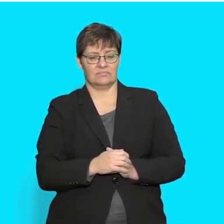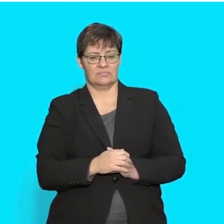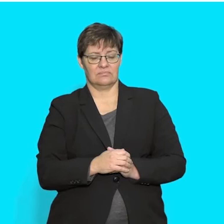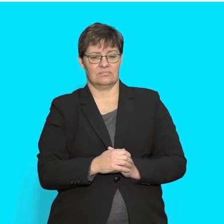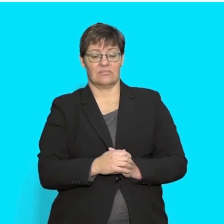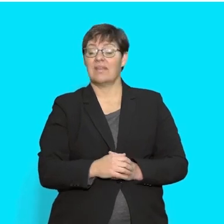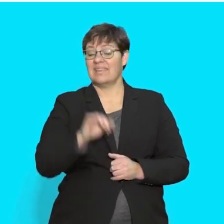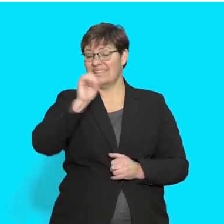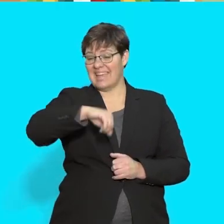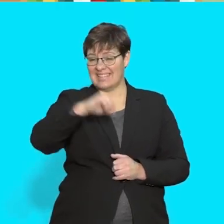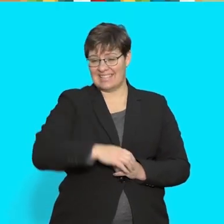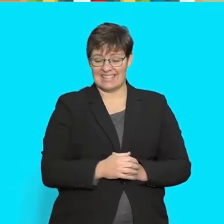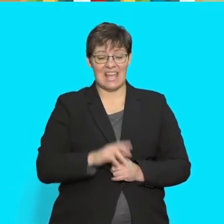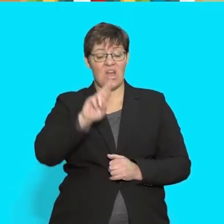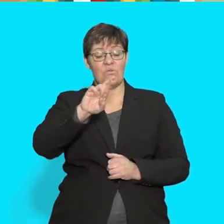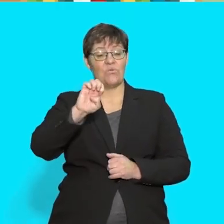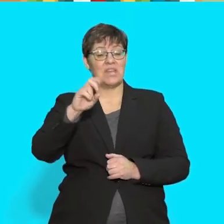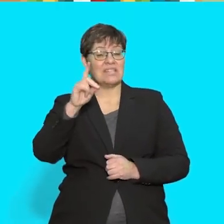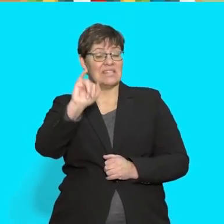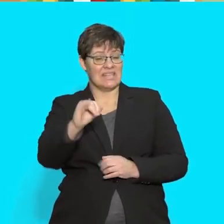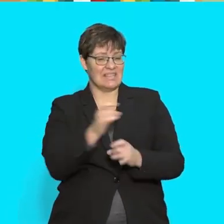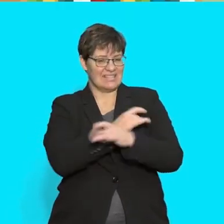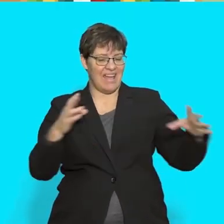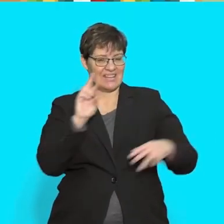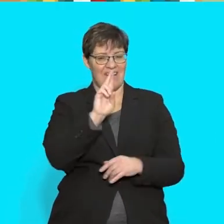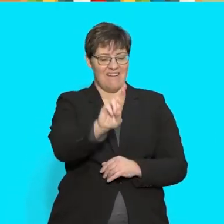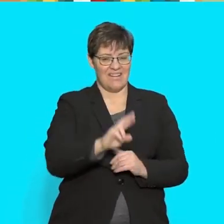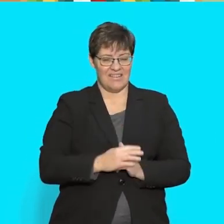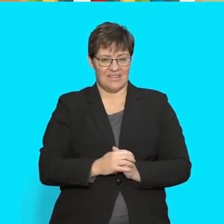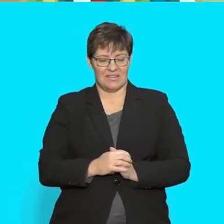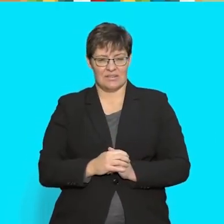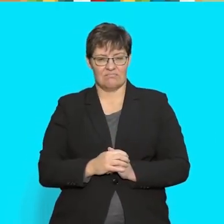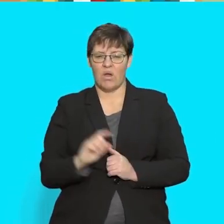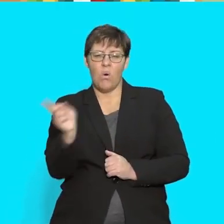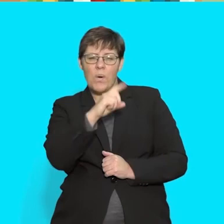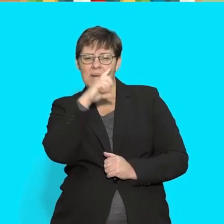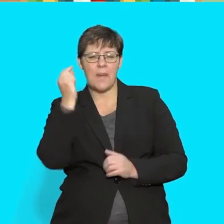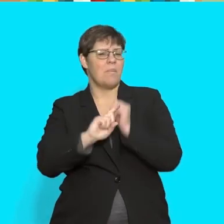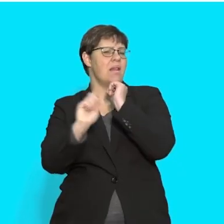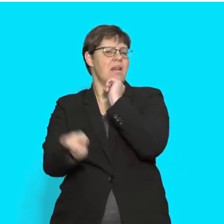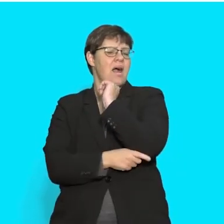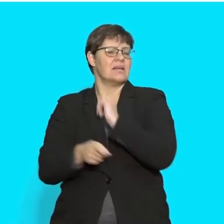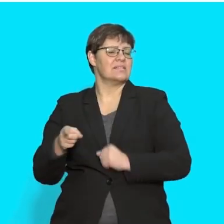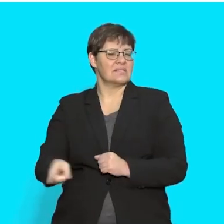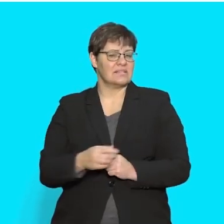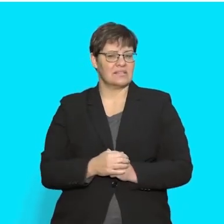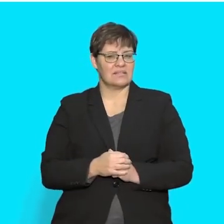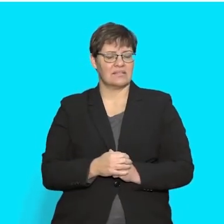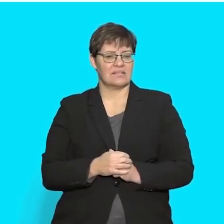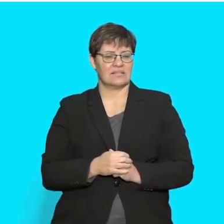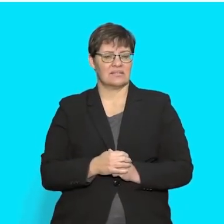Yes, Reedy begins with R. What name comes last?